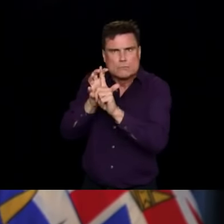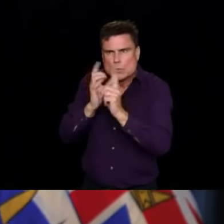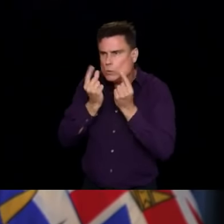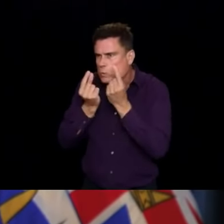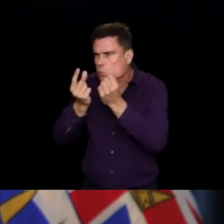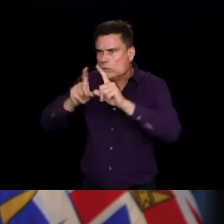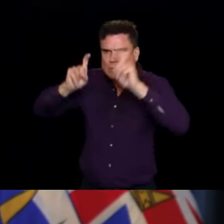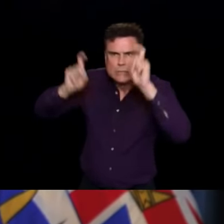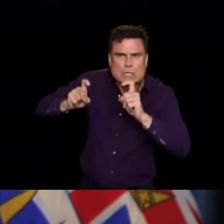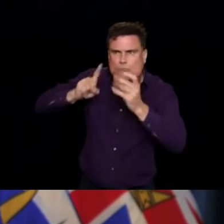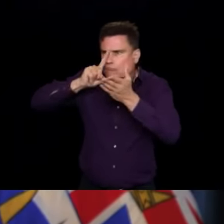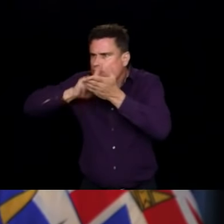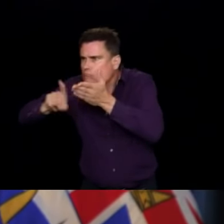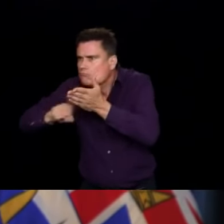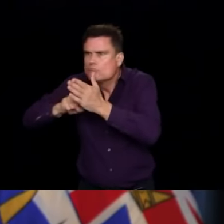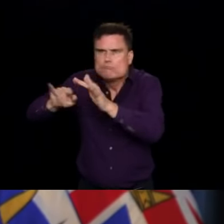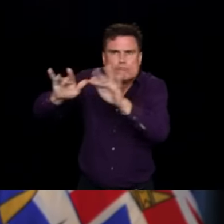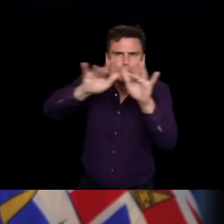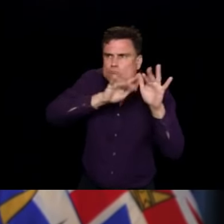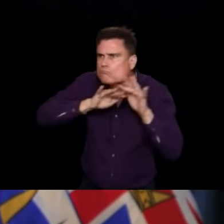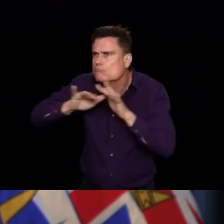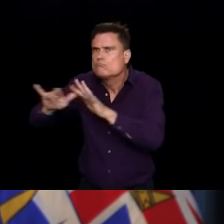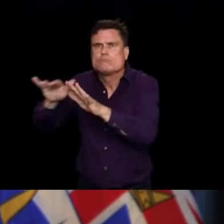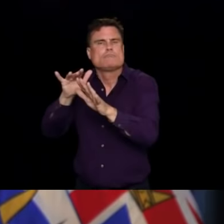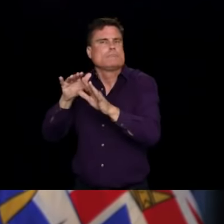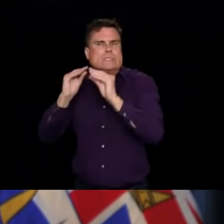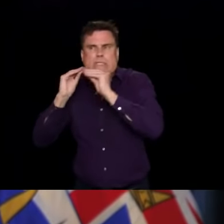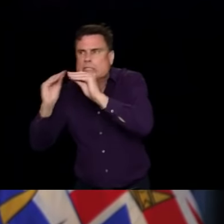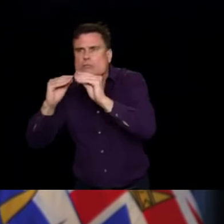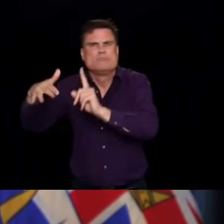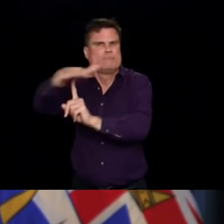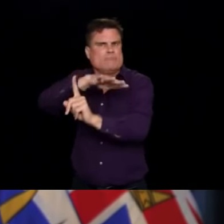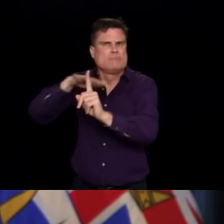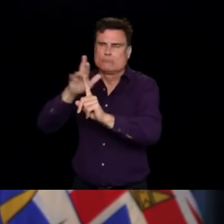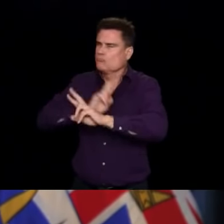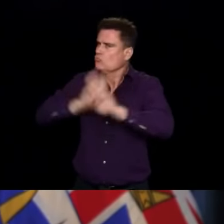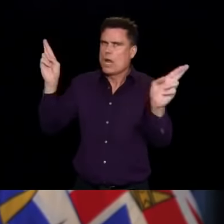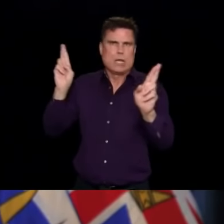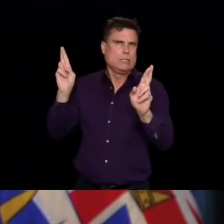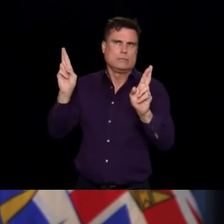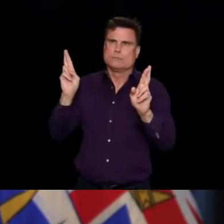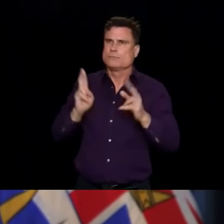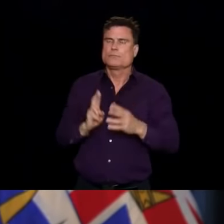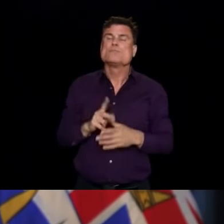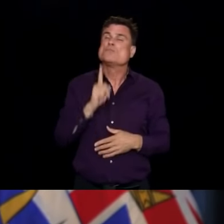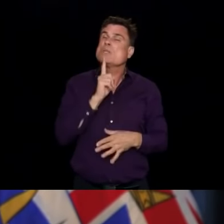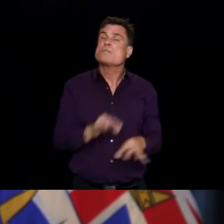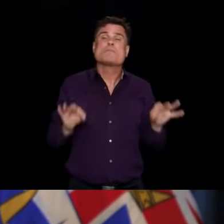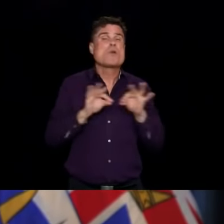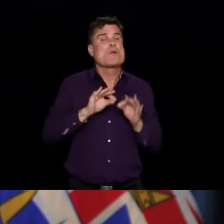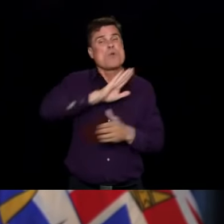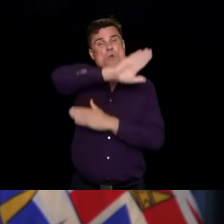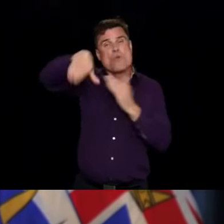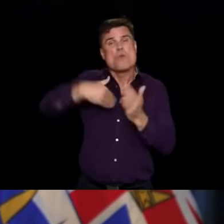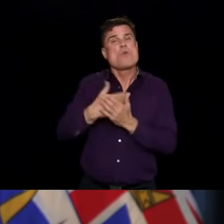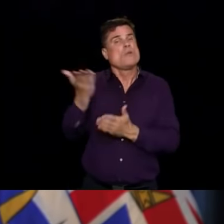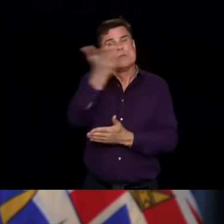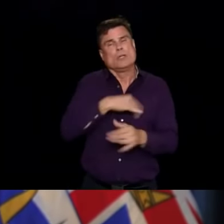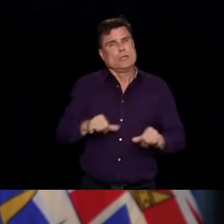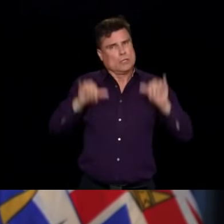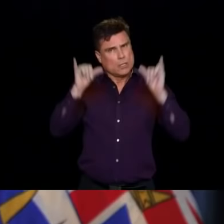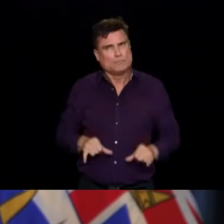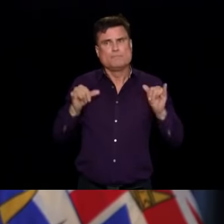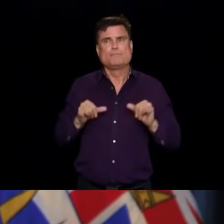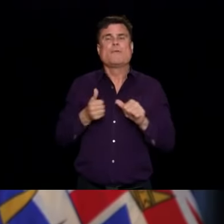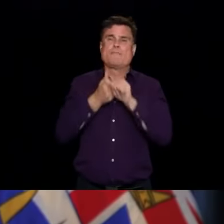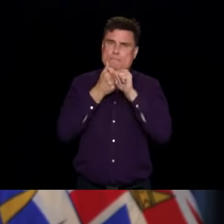by minimizing those contacts that we have, so that we can modify as we need and how we run our